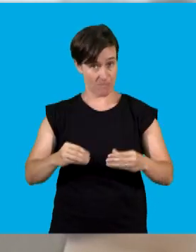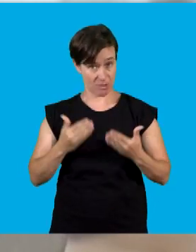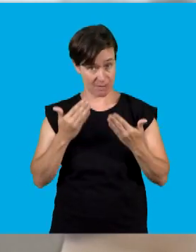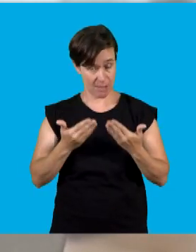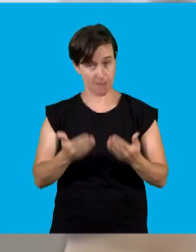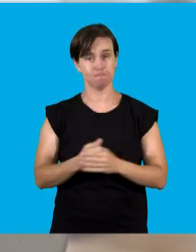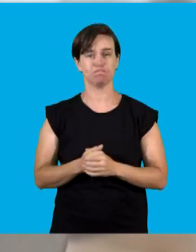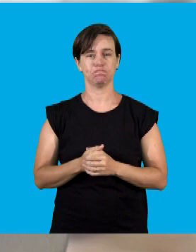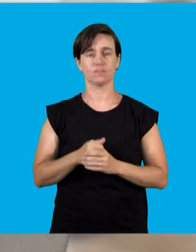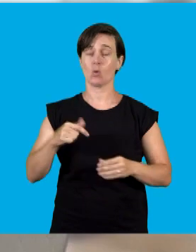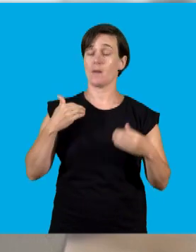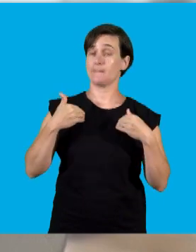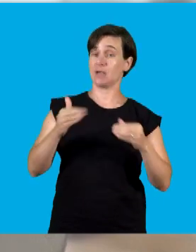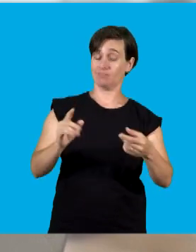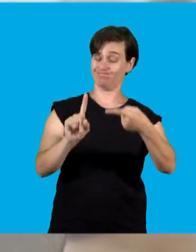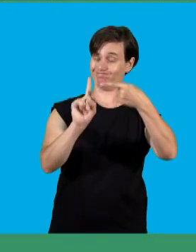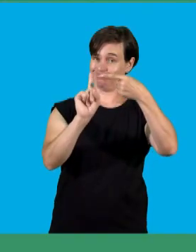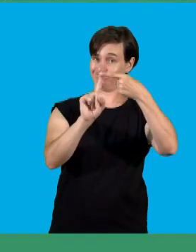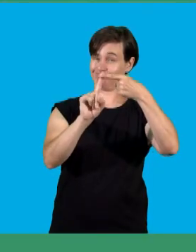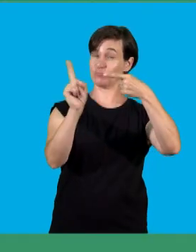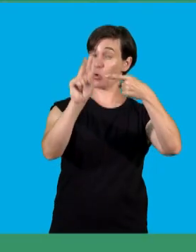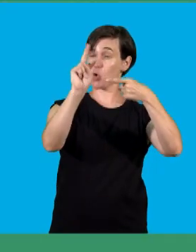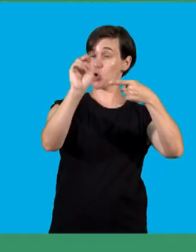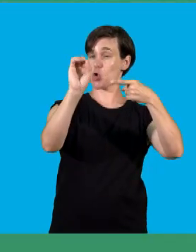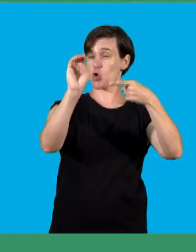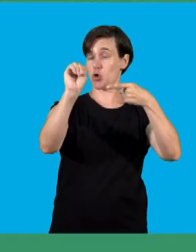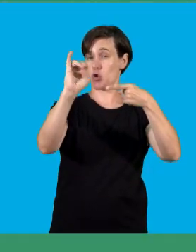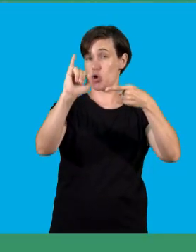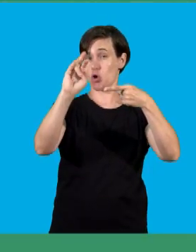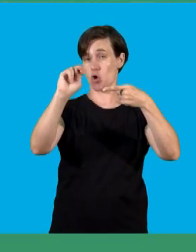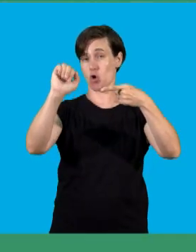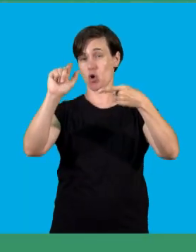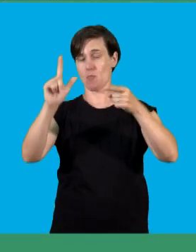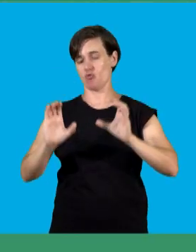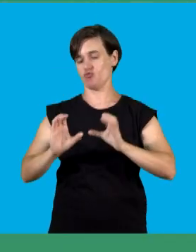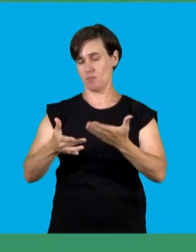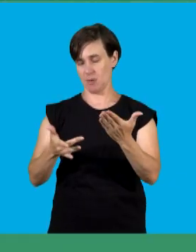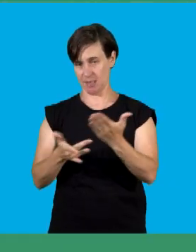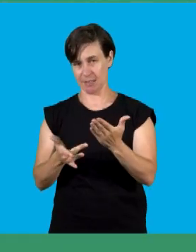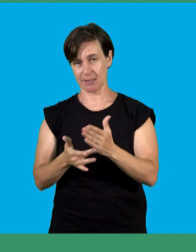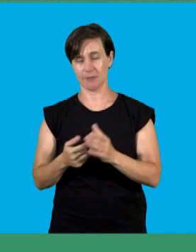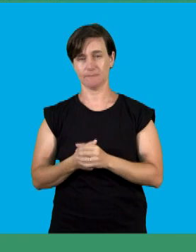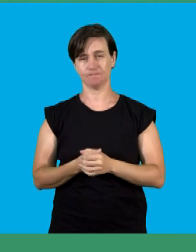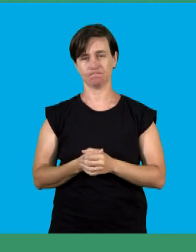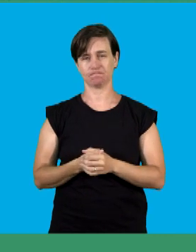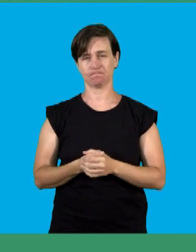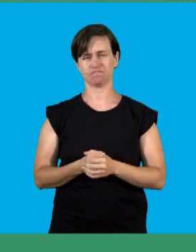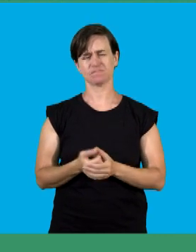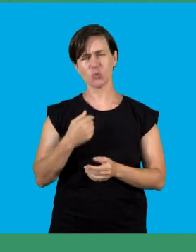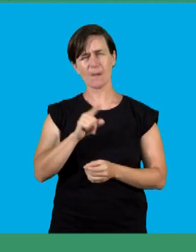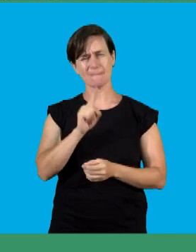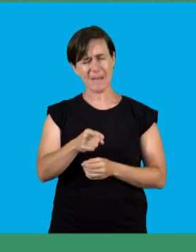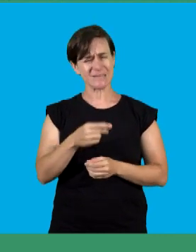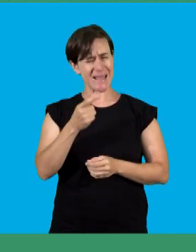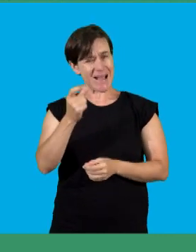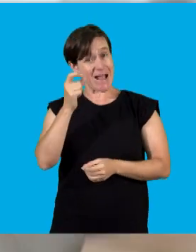studies. So we're going to start with the first one being nominal group technique. Right, for every technique, in order for you to be able to